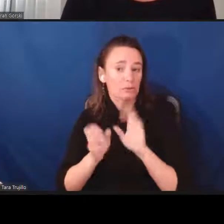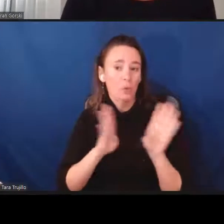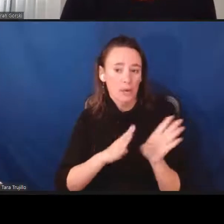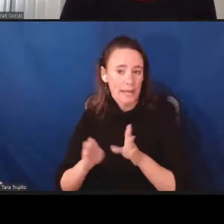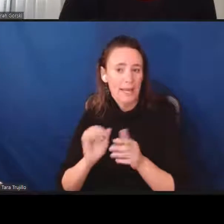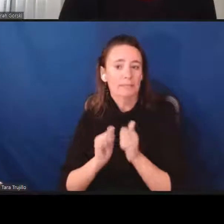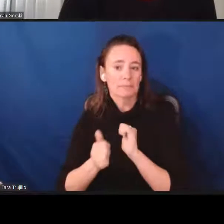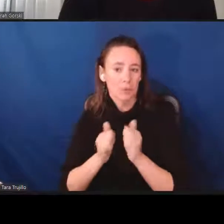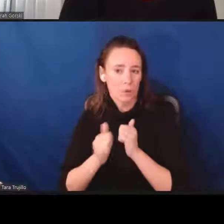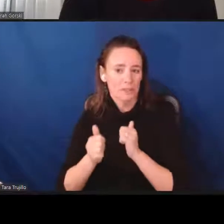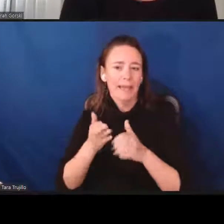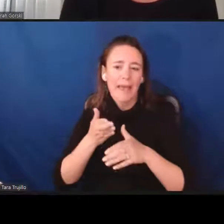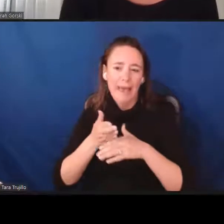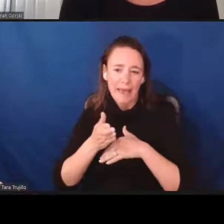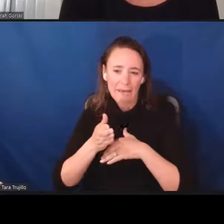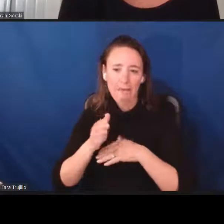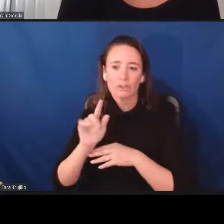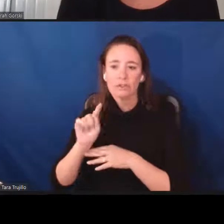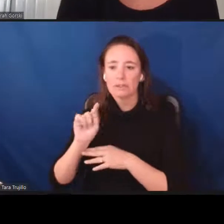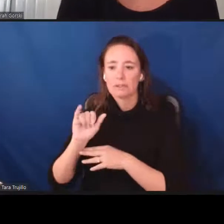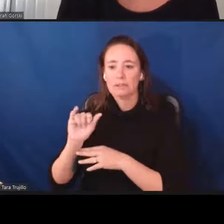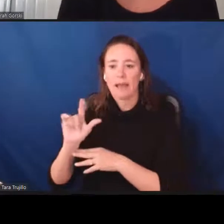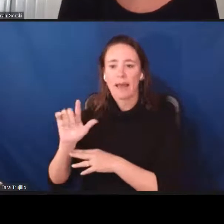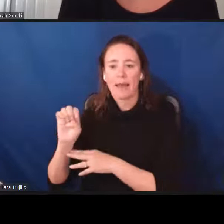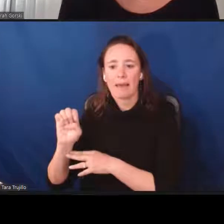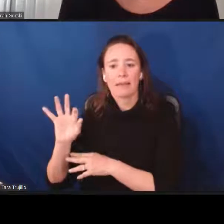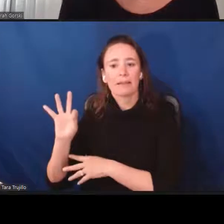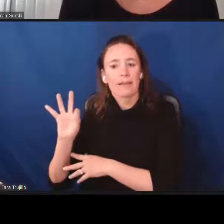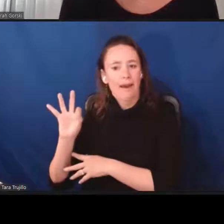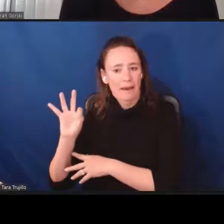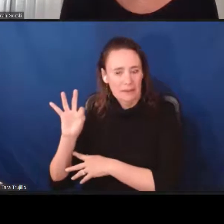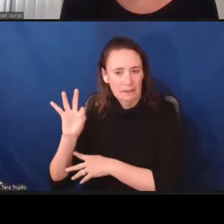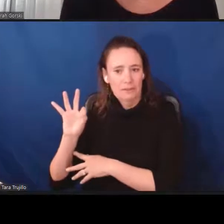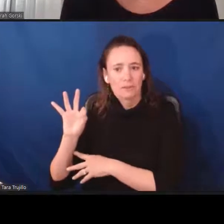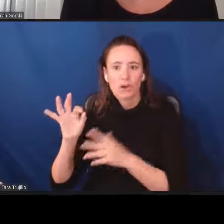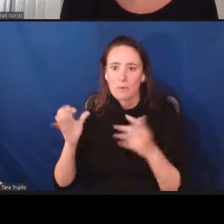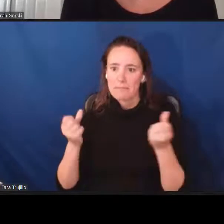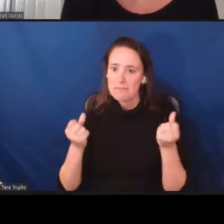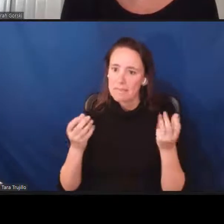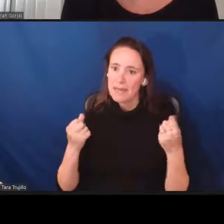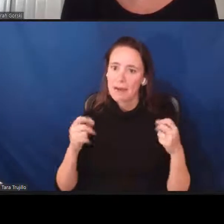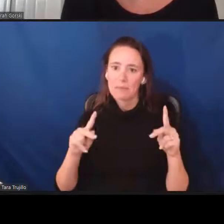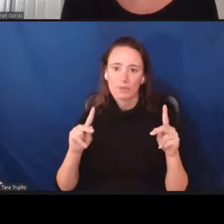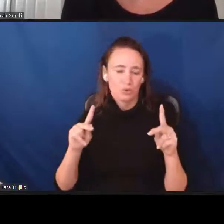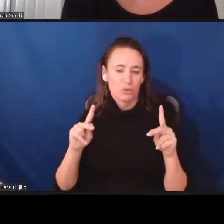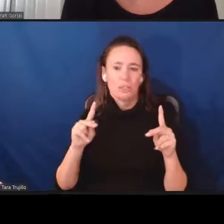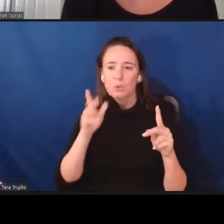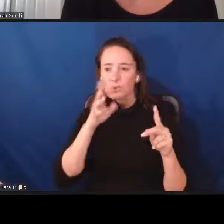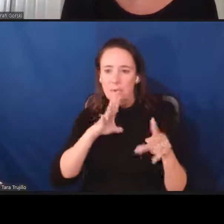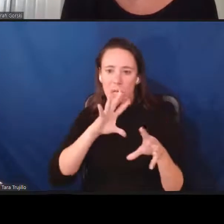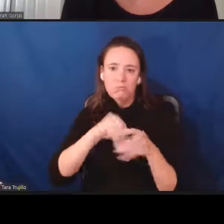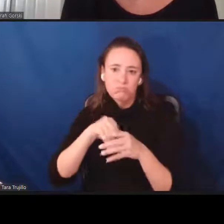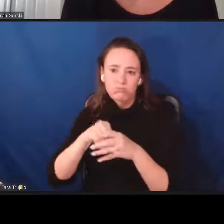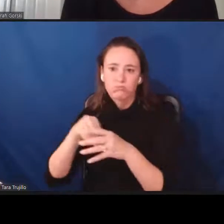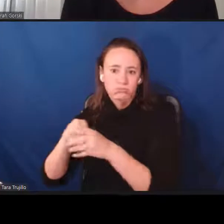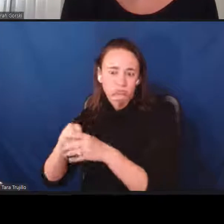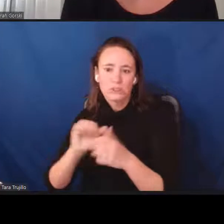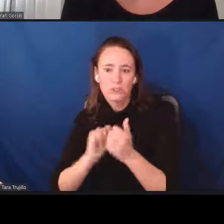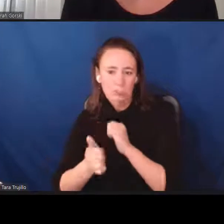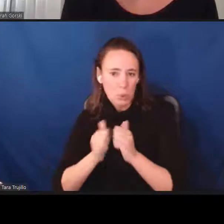post Title IX. So we had lots of opportunities to play organized competitive sports. So